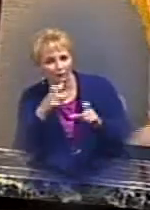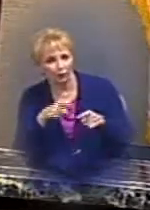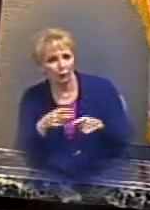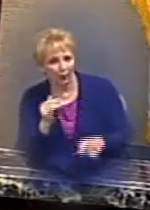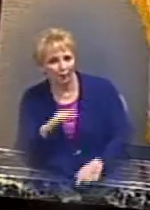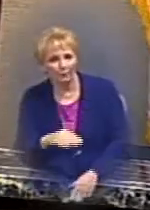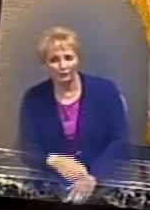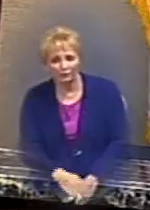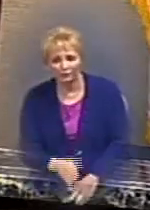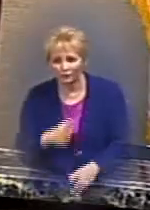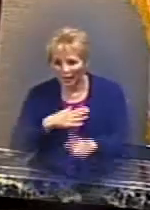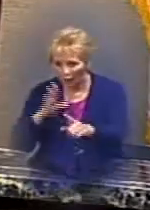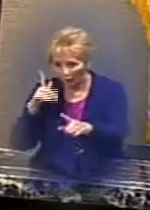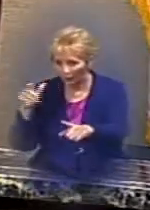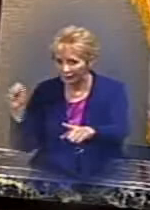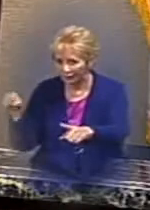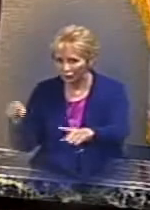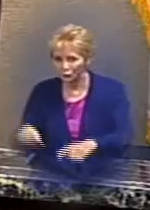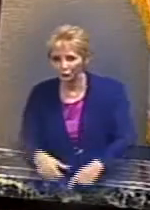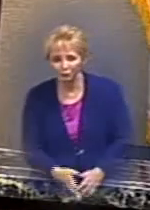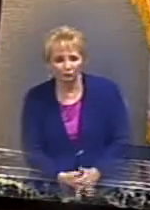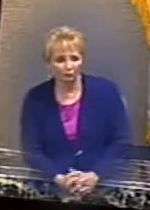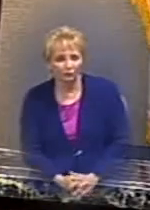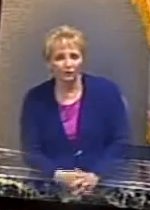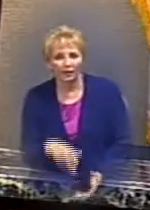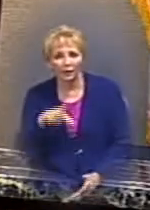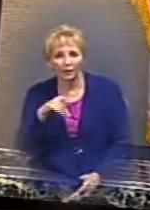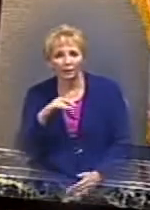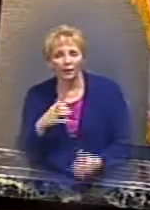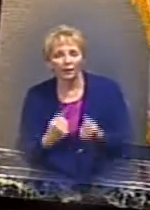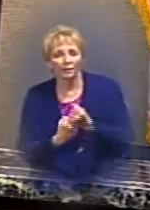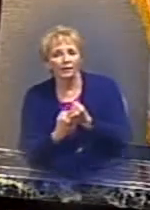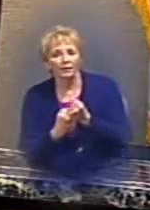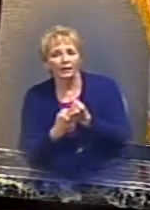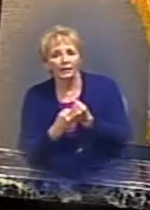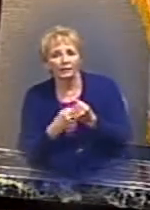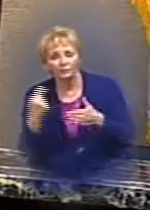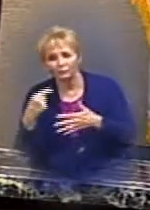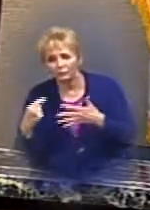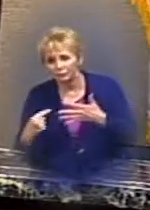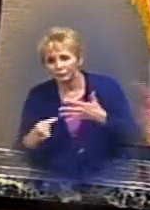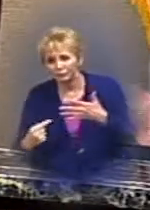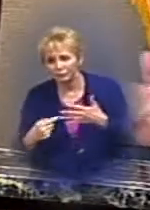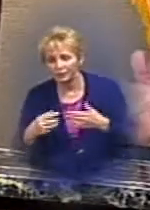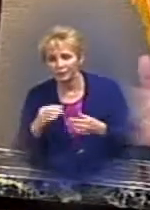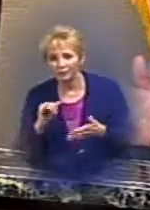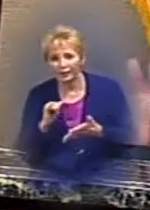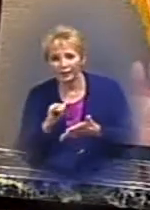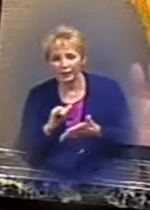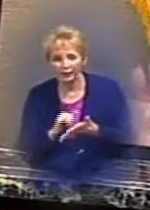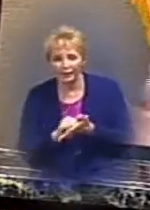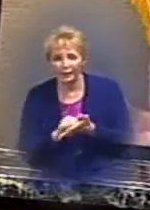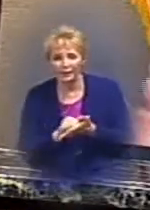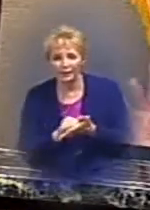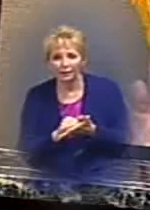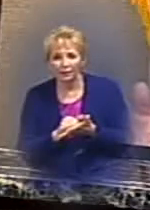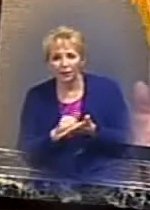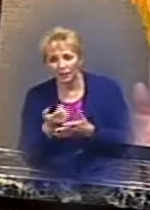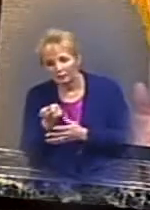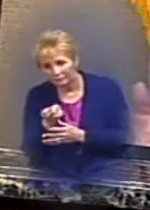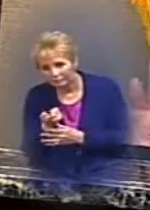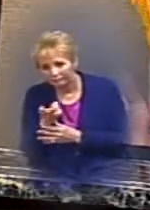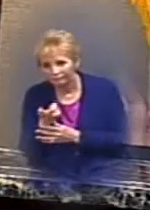Okay. Yes, sir. All right. Public advocacy issues and strategies. This has been a little bit